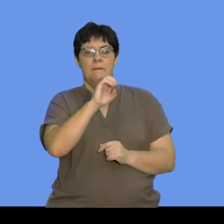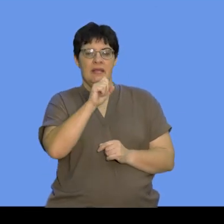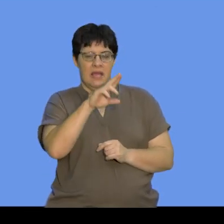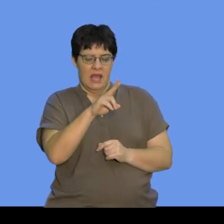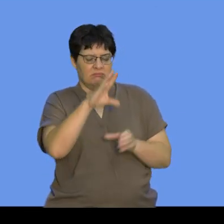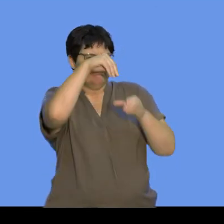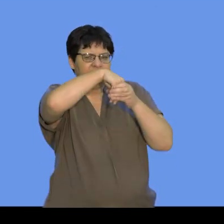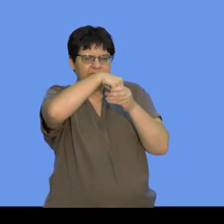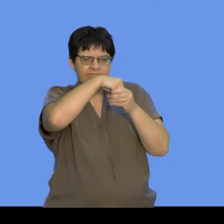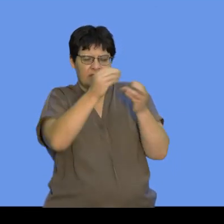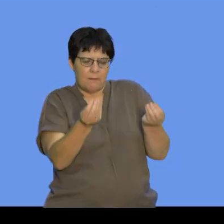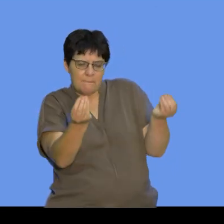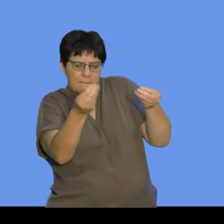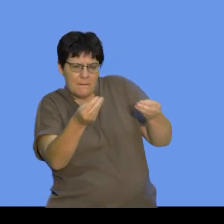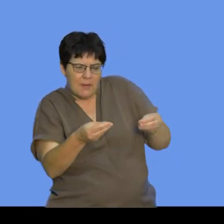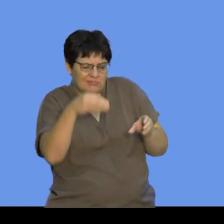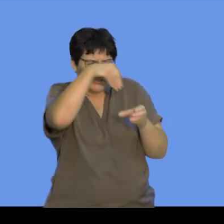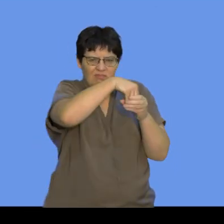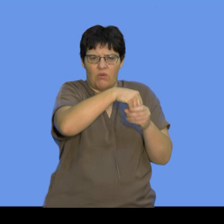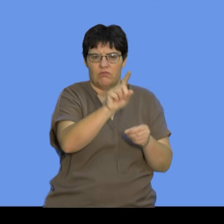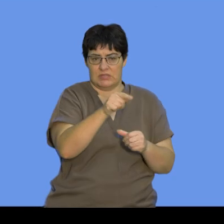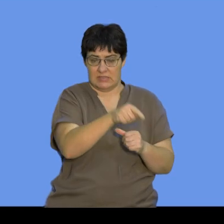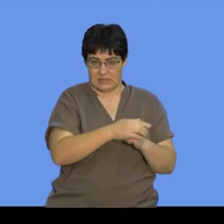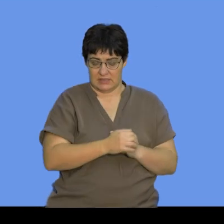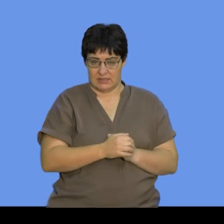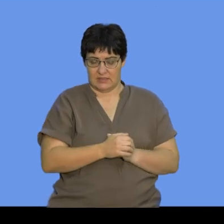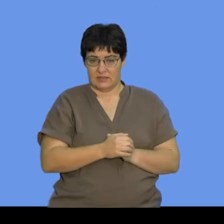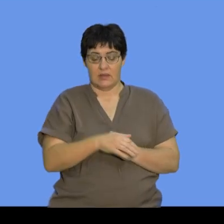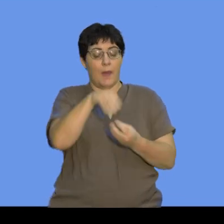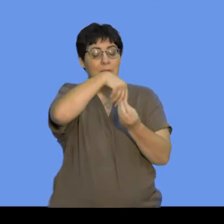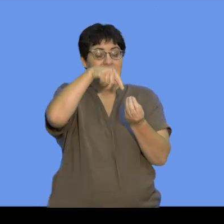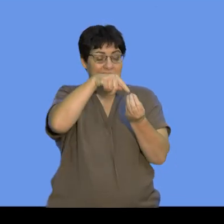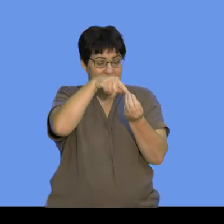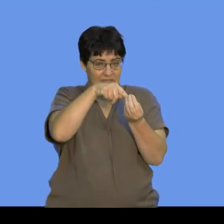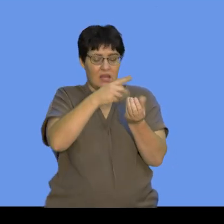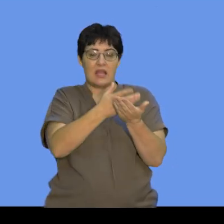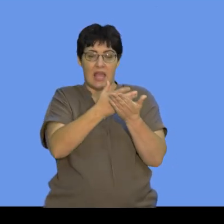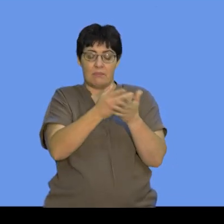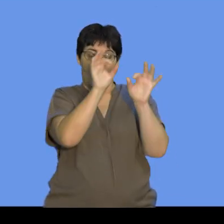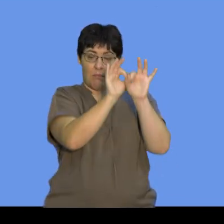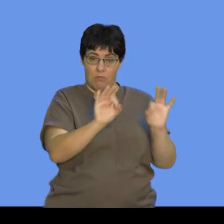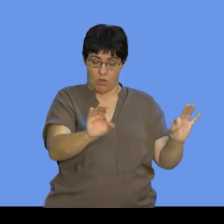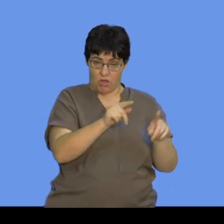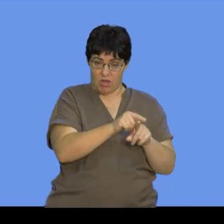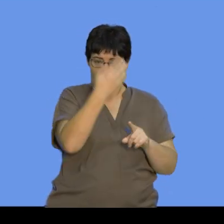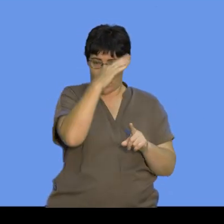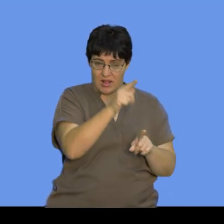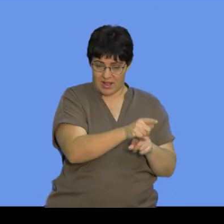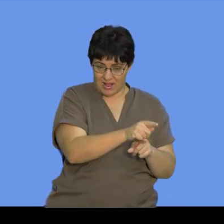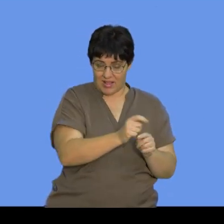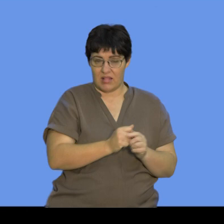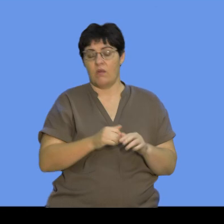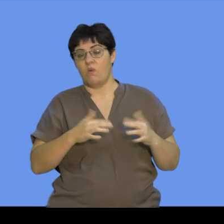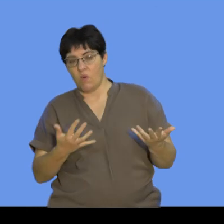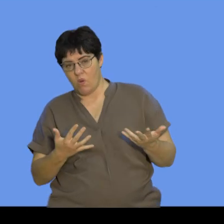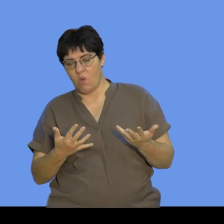What exactly makes up matter? So we are aware that matter can either be pure substances, in the form of pure substances,